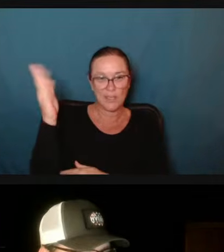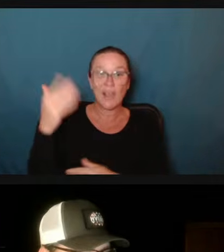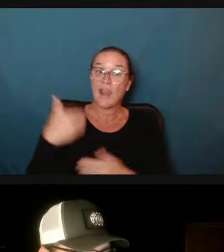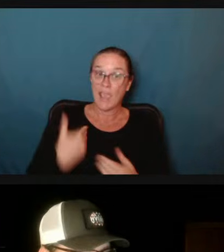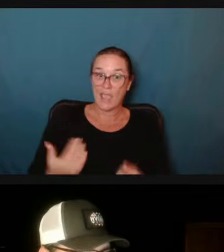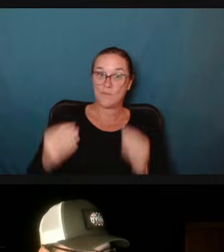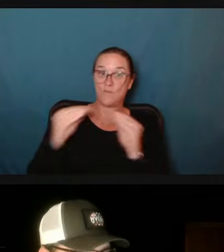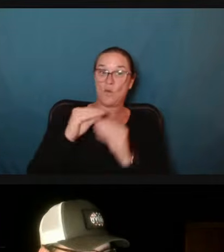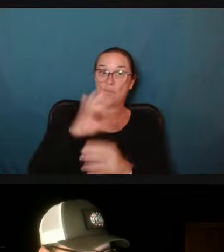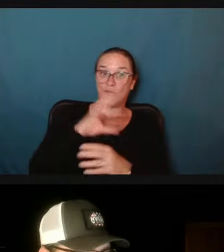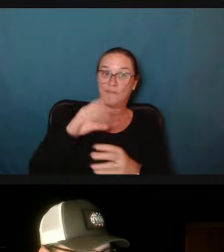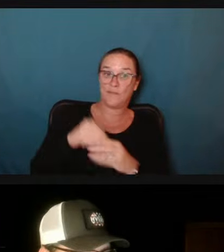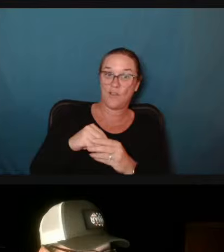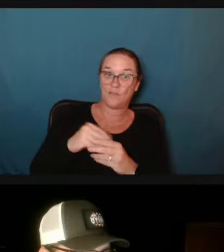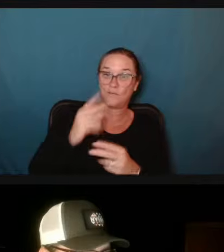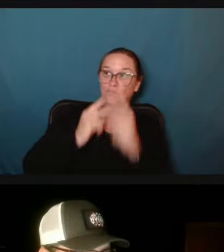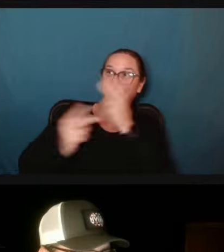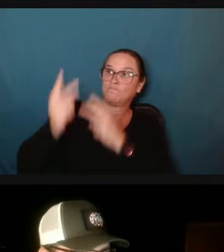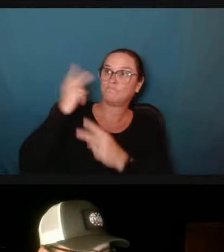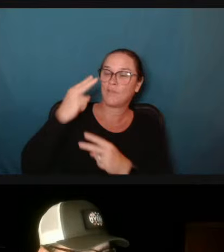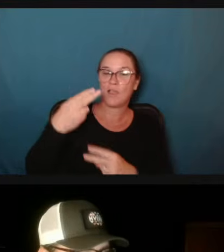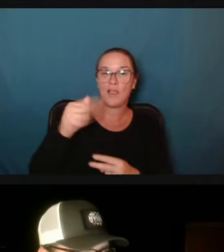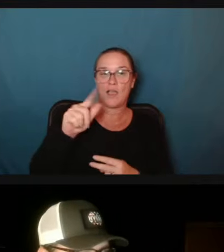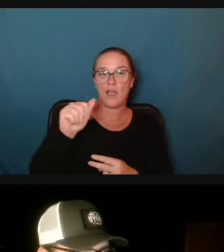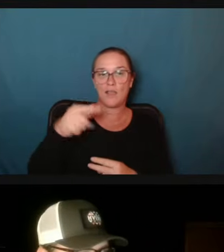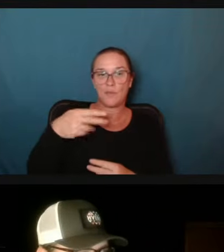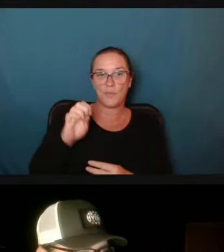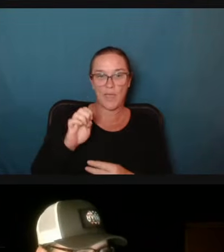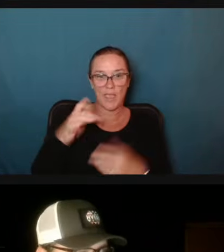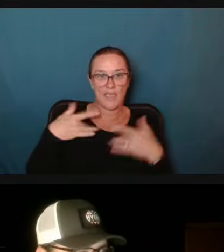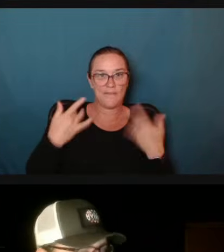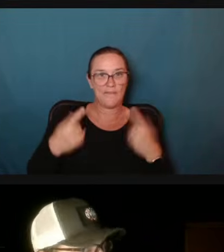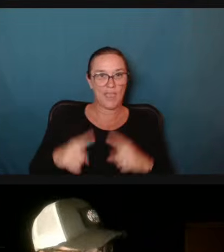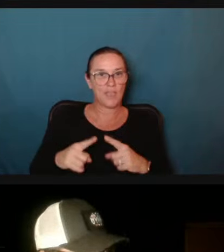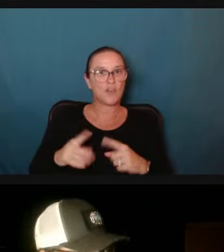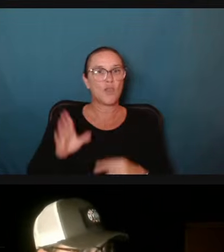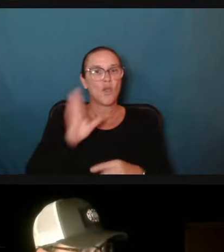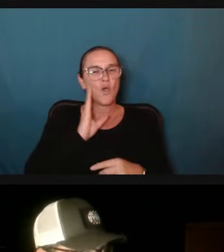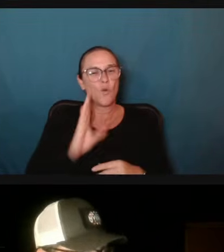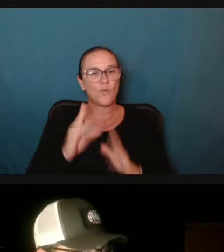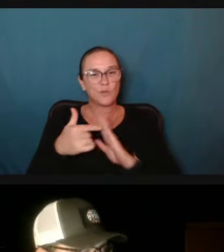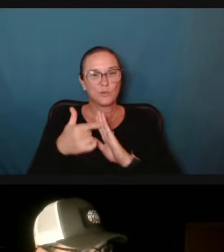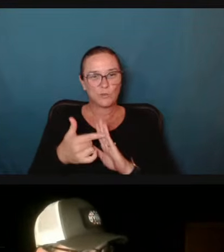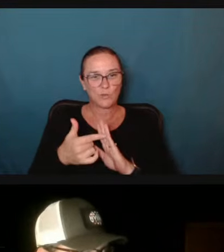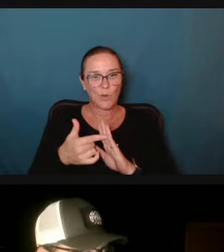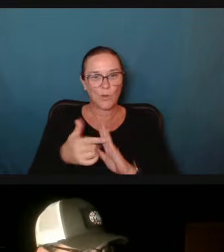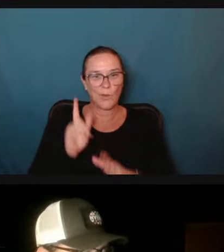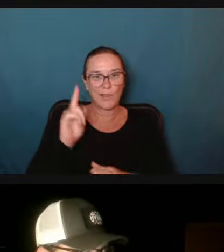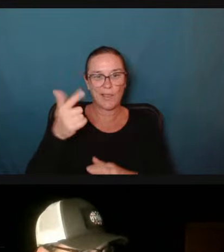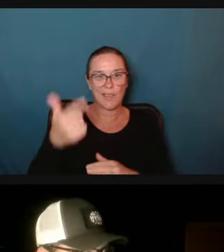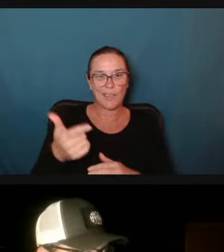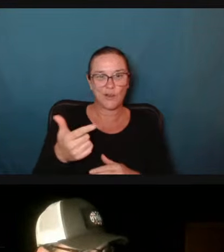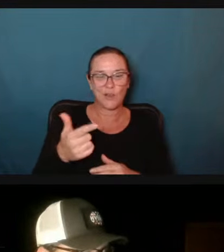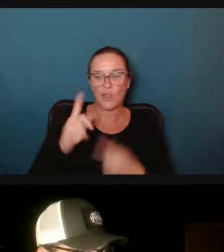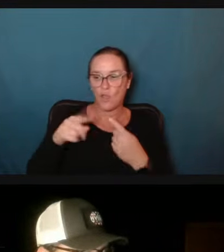of this Remembering Halapē event. So we will bring that to you as we can, as it comes together here on the back